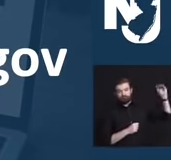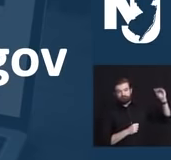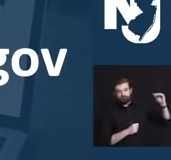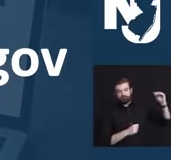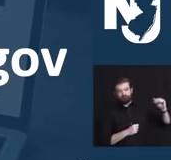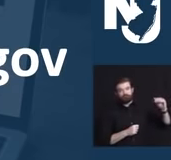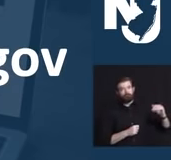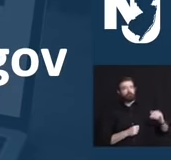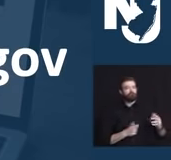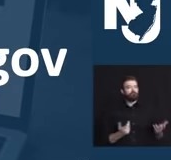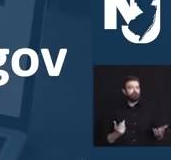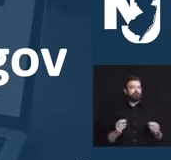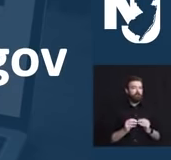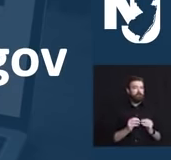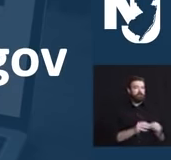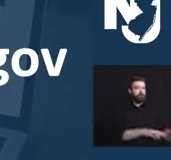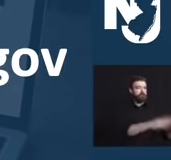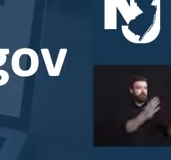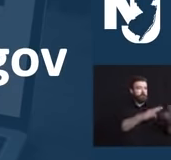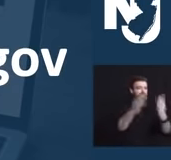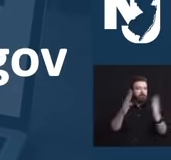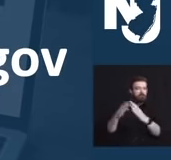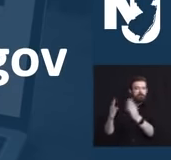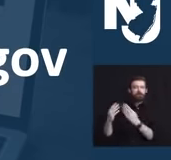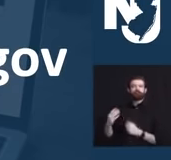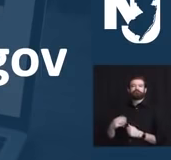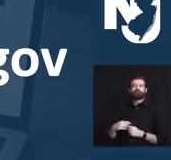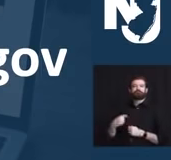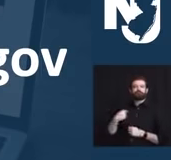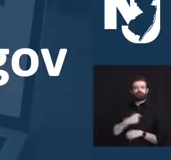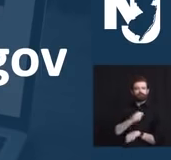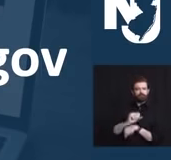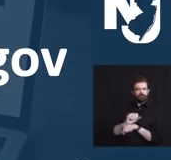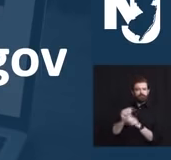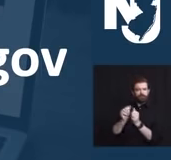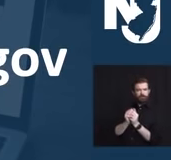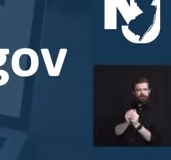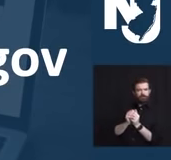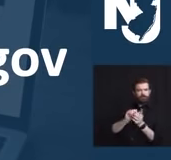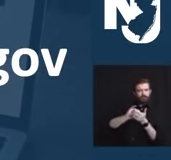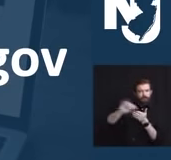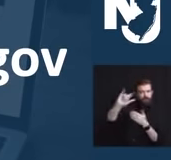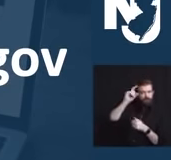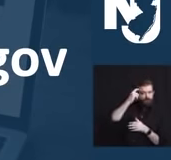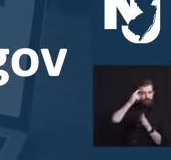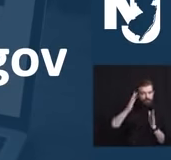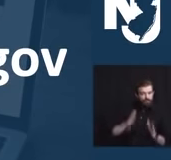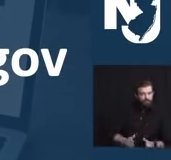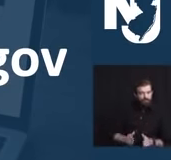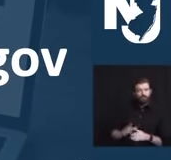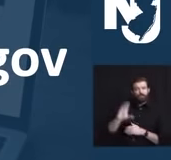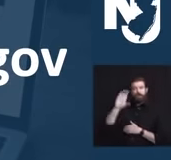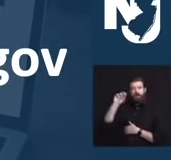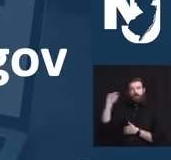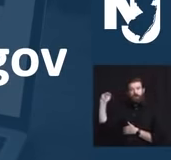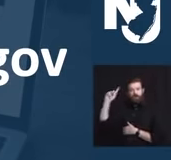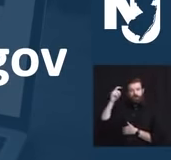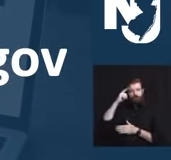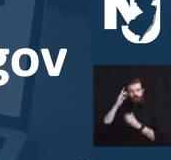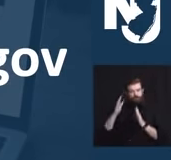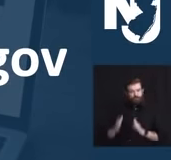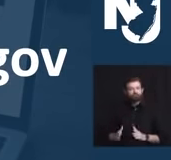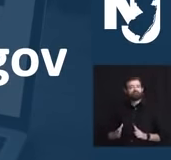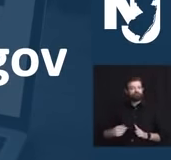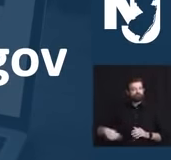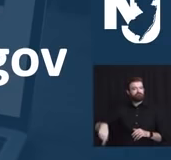with Governor Andrew Cuomo in New York and Connecticut Governor Ned Lamont, we are ready to announce the next date for this